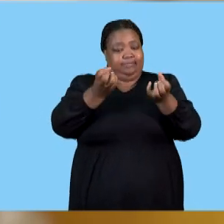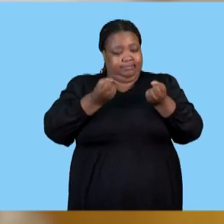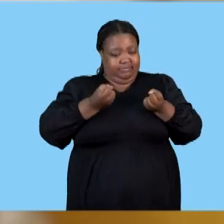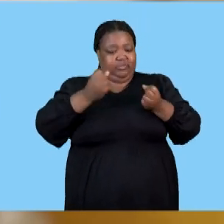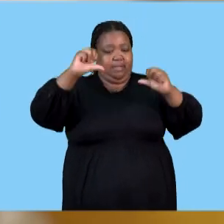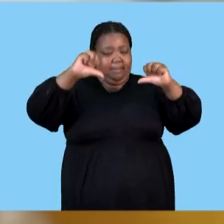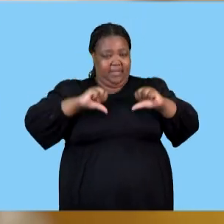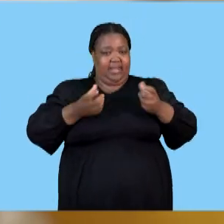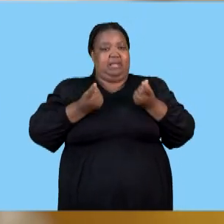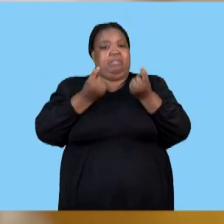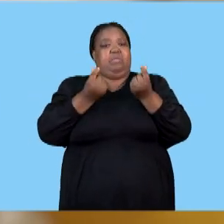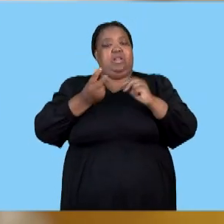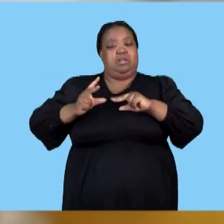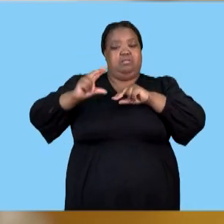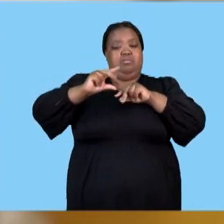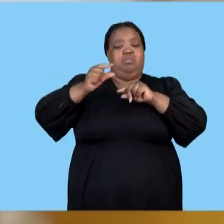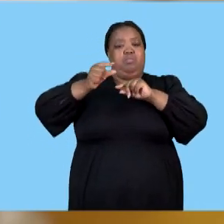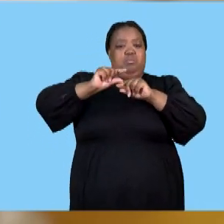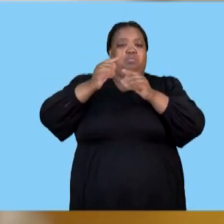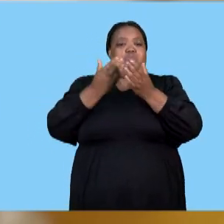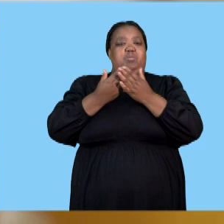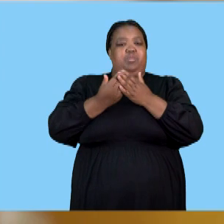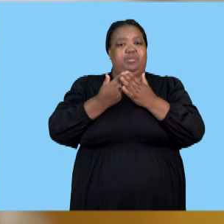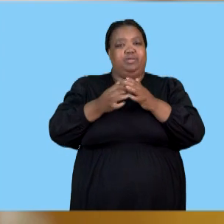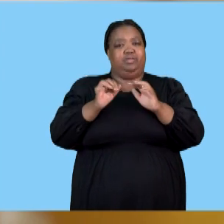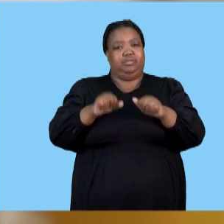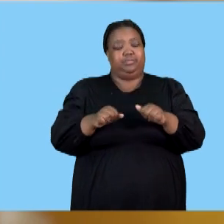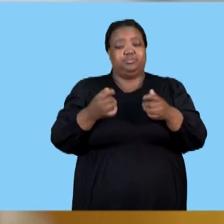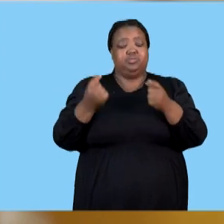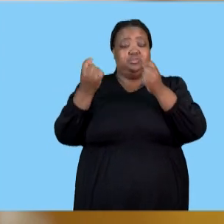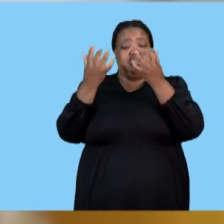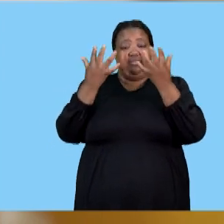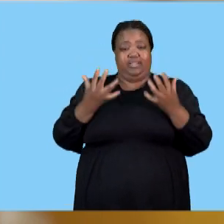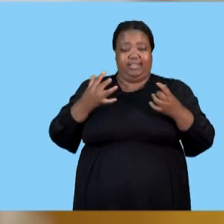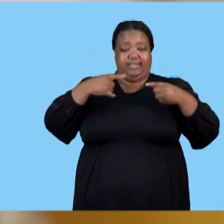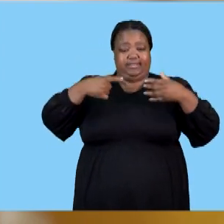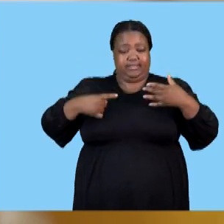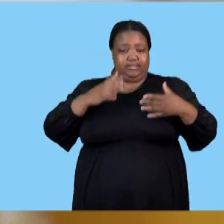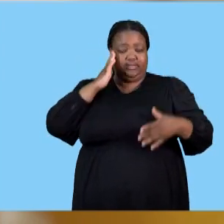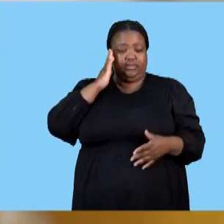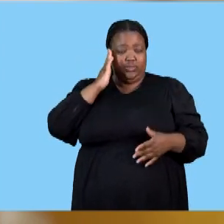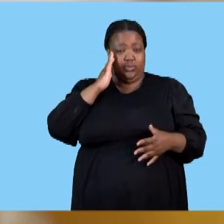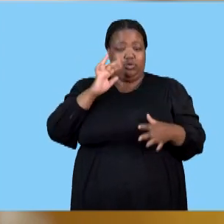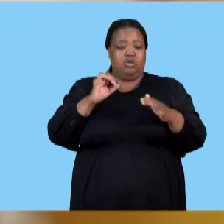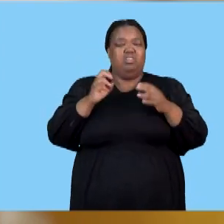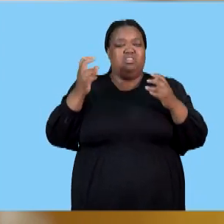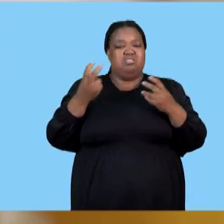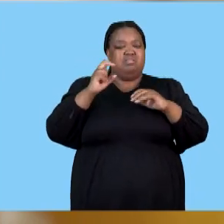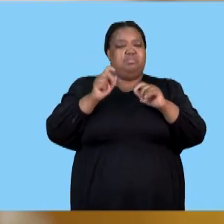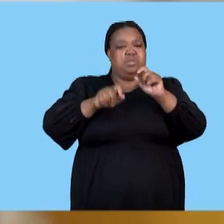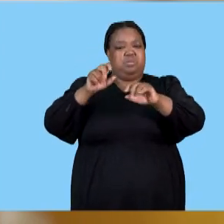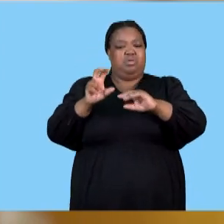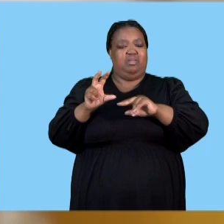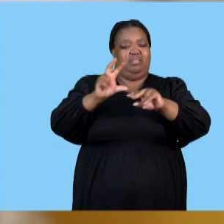return. So this financial indicator is very important because it helps investors to know, is it worth it